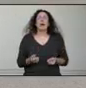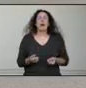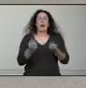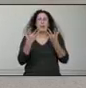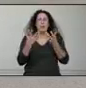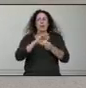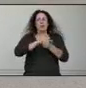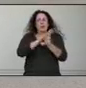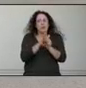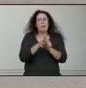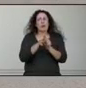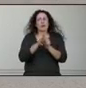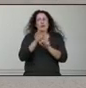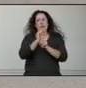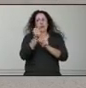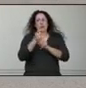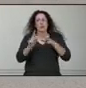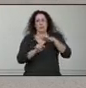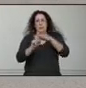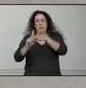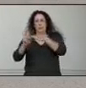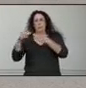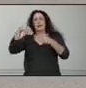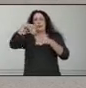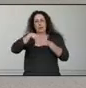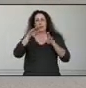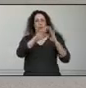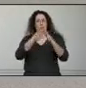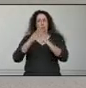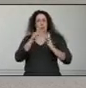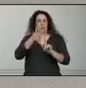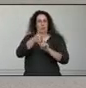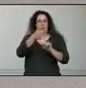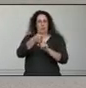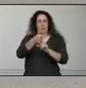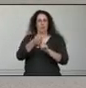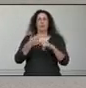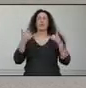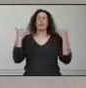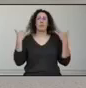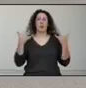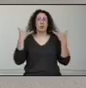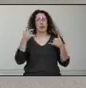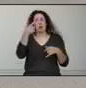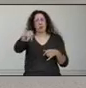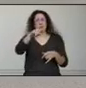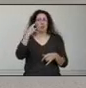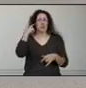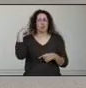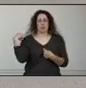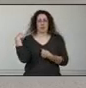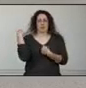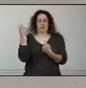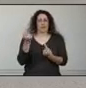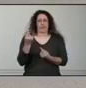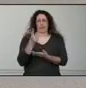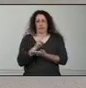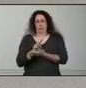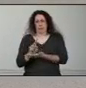community, as I've mentioned. We are now at the point of the pandemic, as you've been hearing over the last couple of